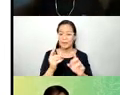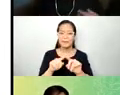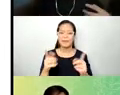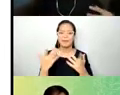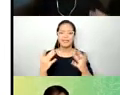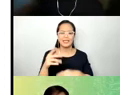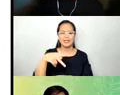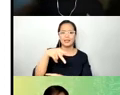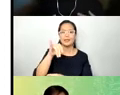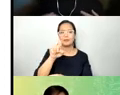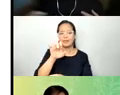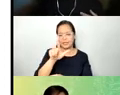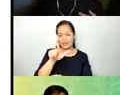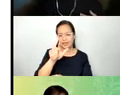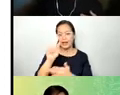So